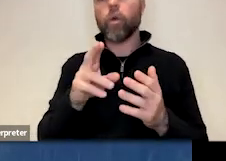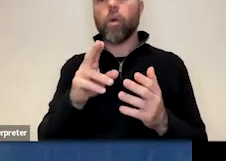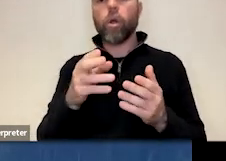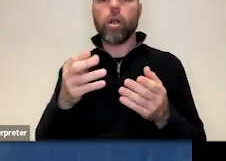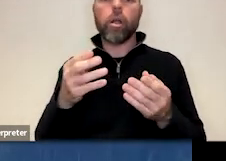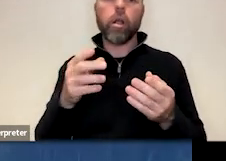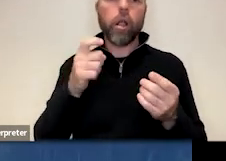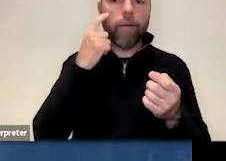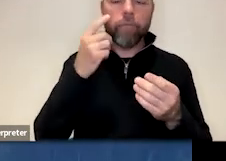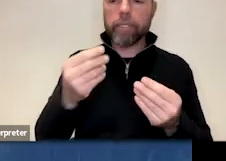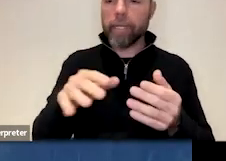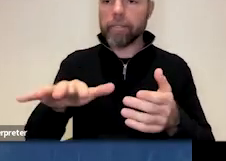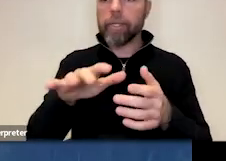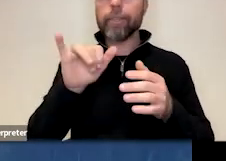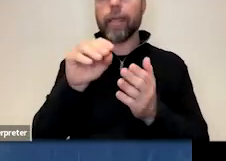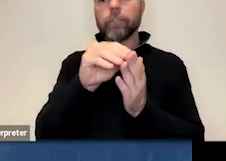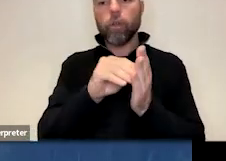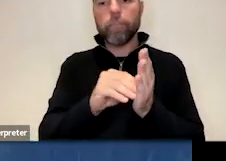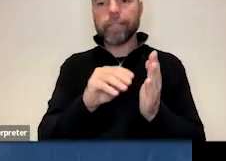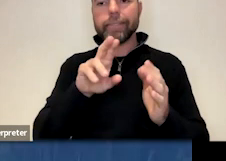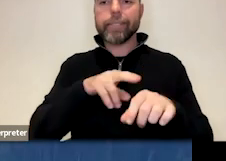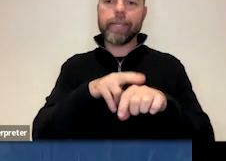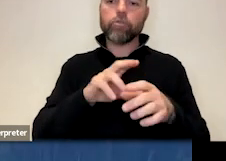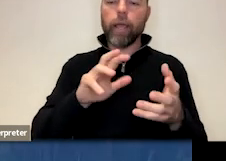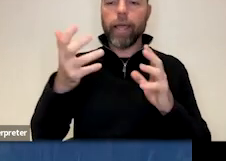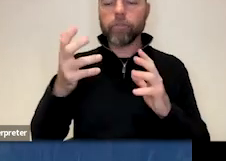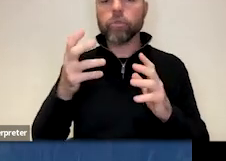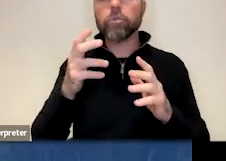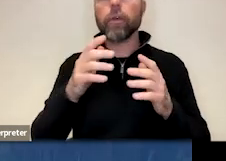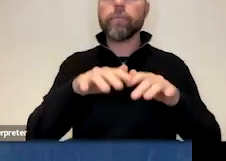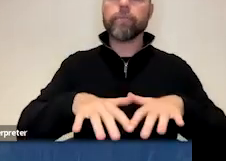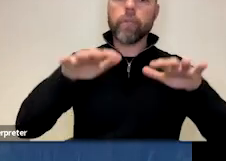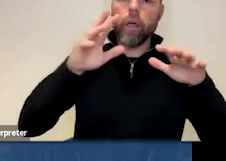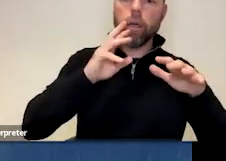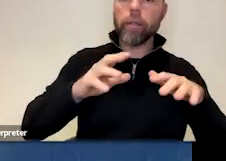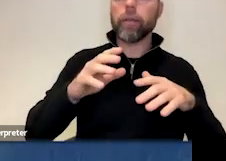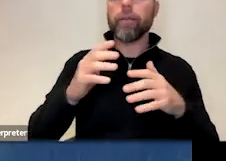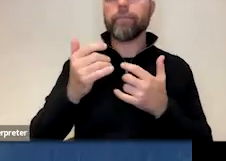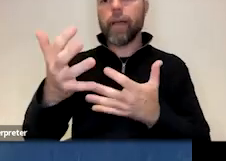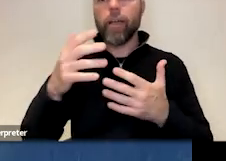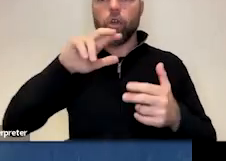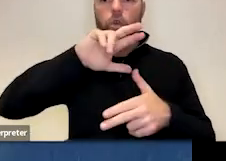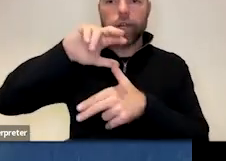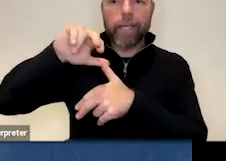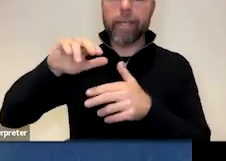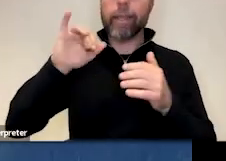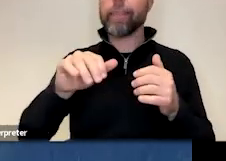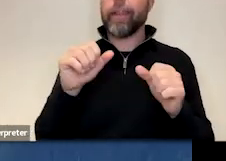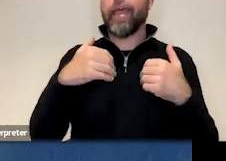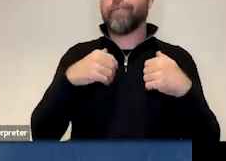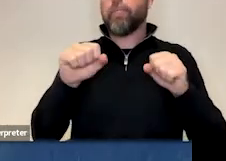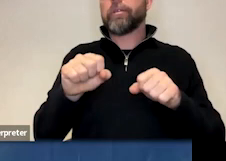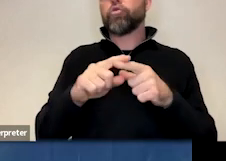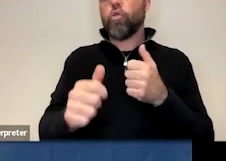government that documents natural hazards, so flooding, wildfires, hurricanes, etc., that have the potential to threaten